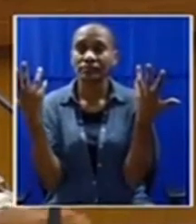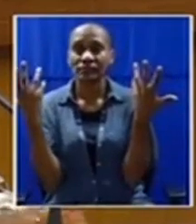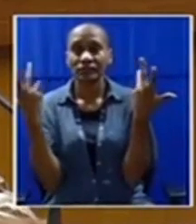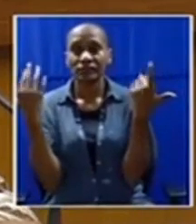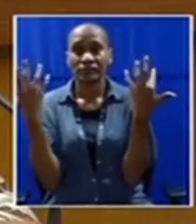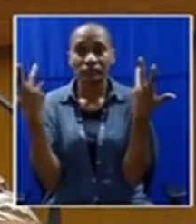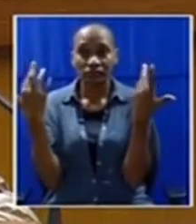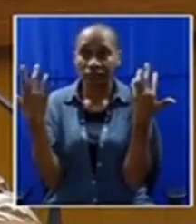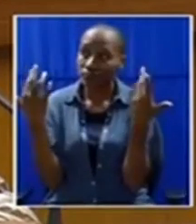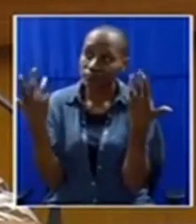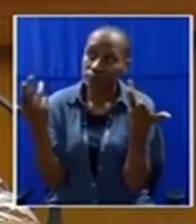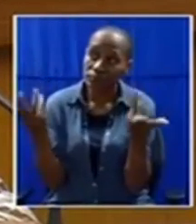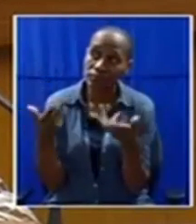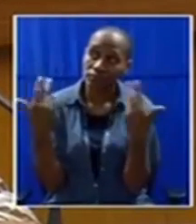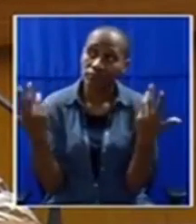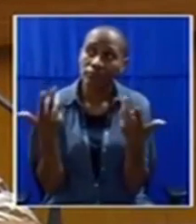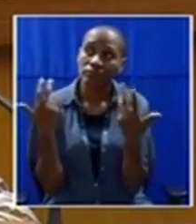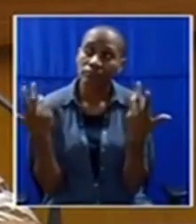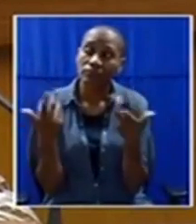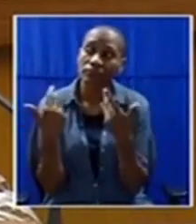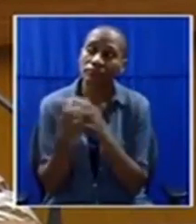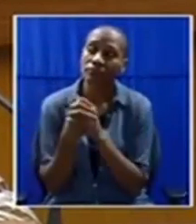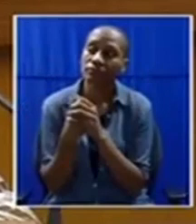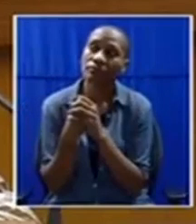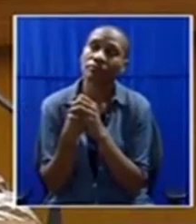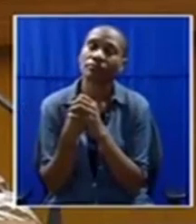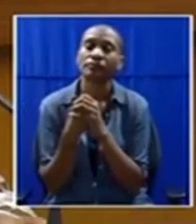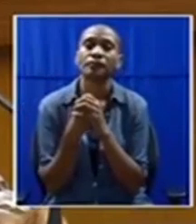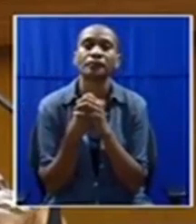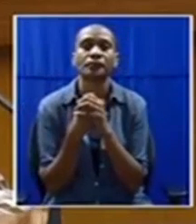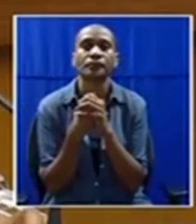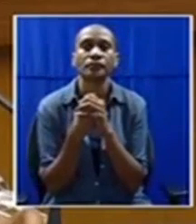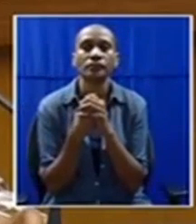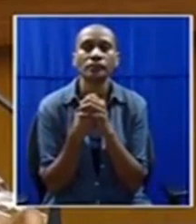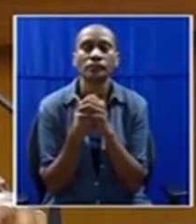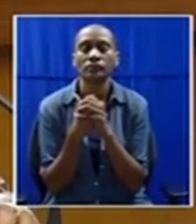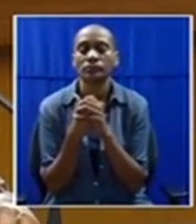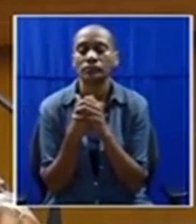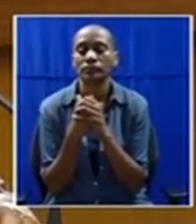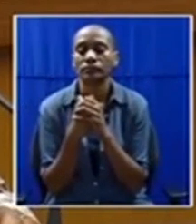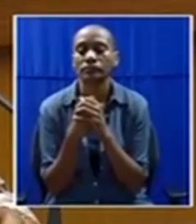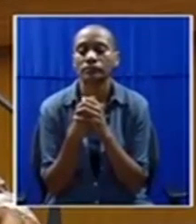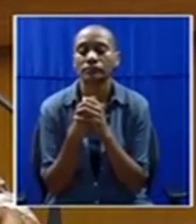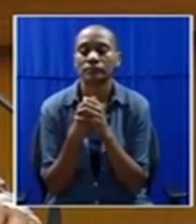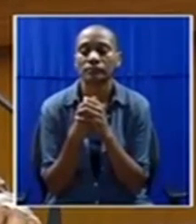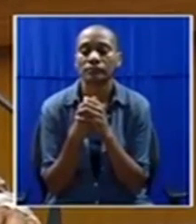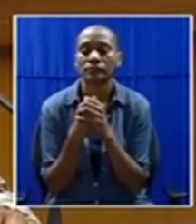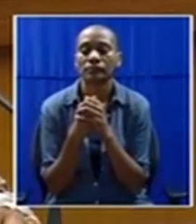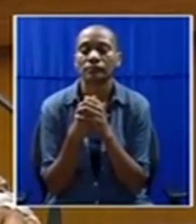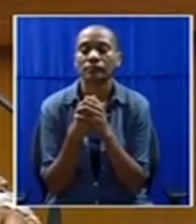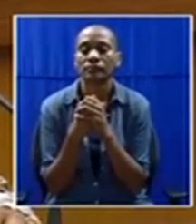is exactly the same age as our democracy, 25 years, taking her own life.